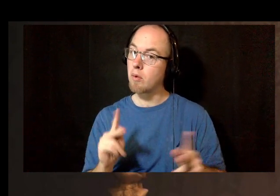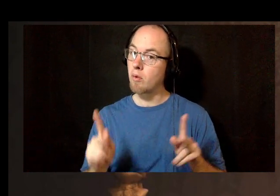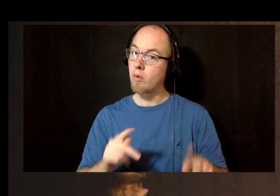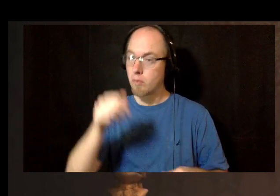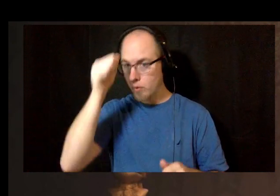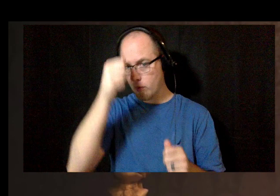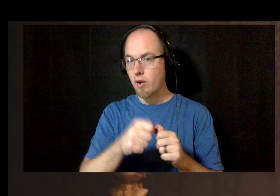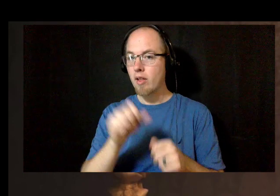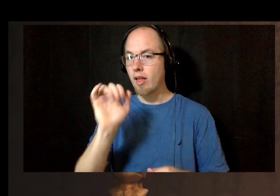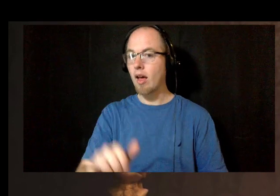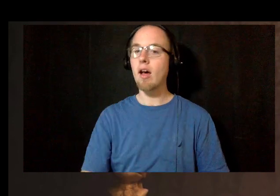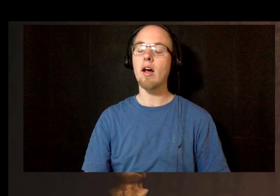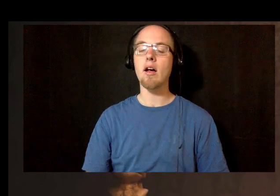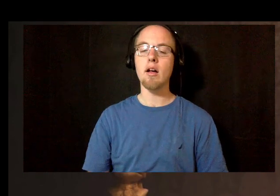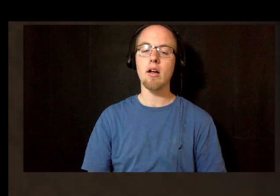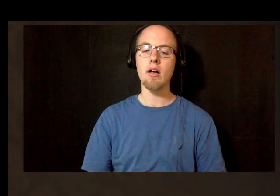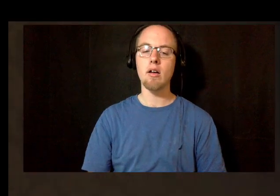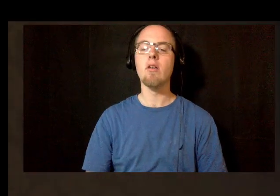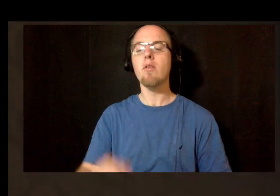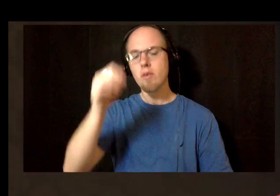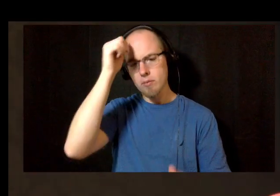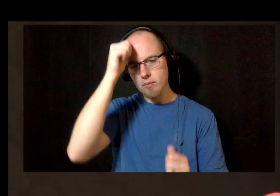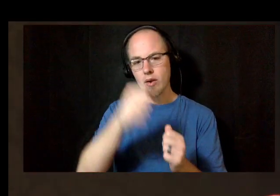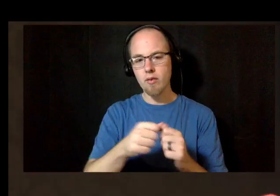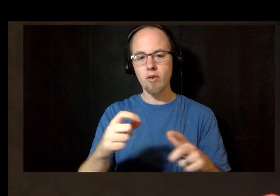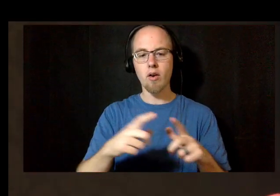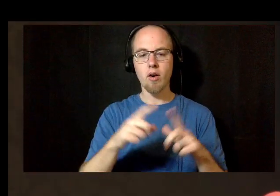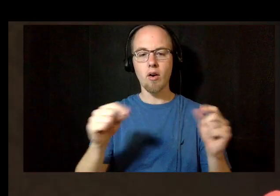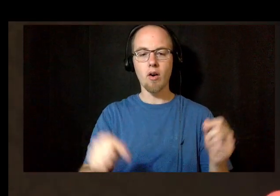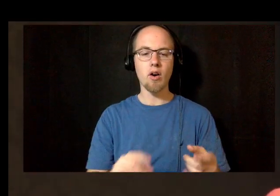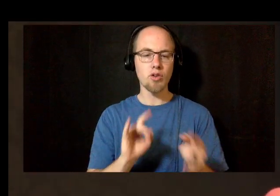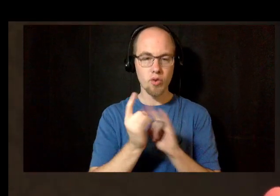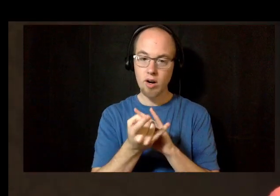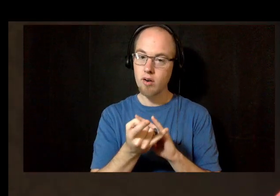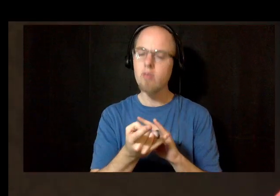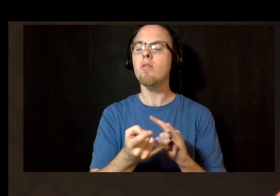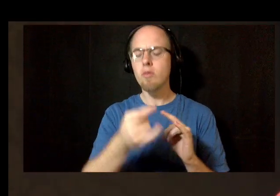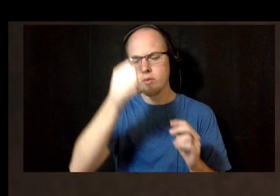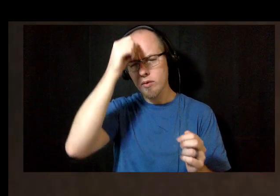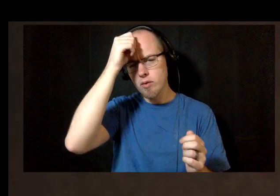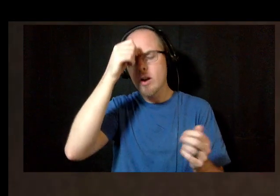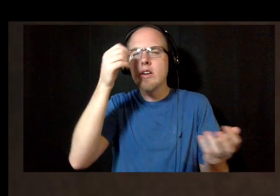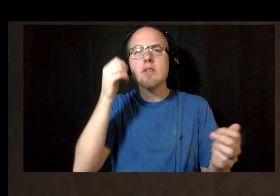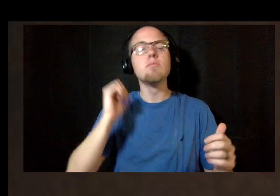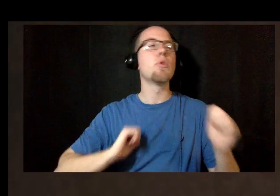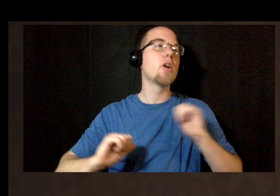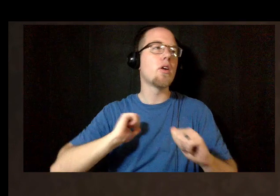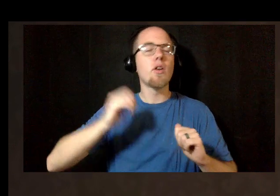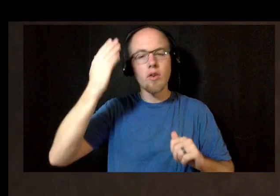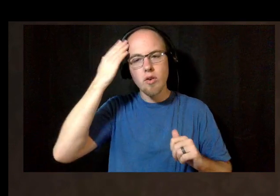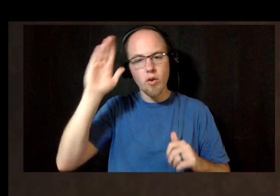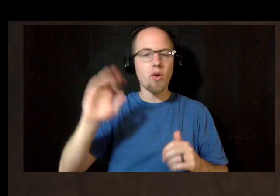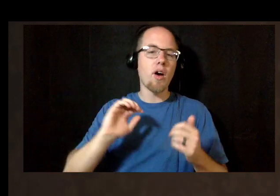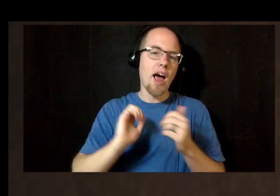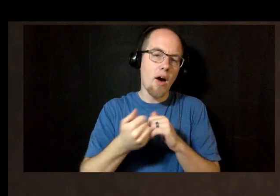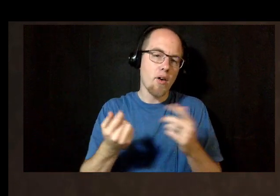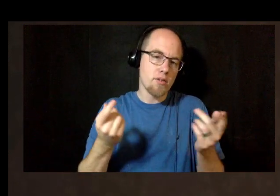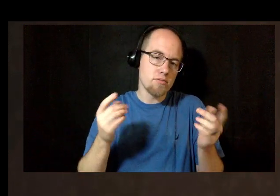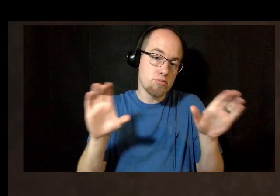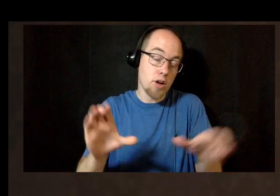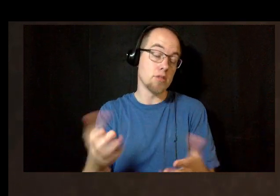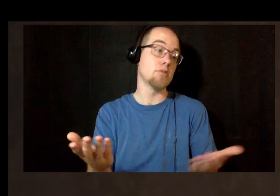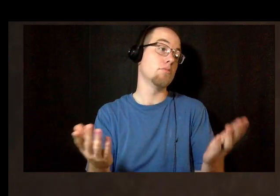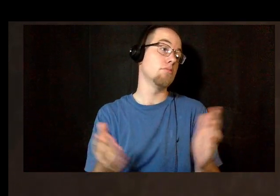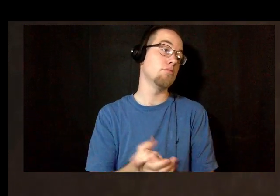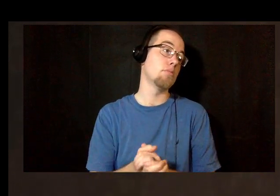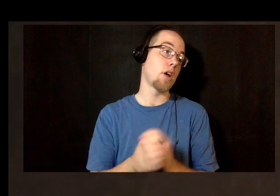instead. Remember the card trick and just pretend that they don't know how it's done, you know?